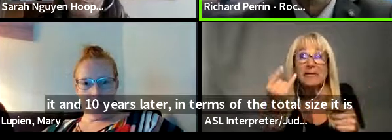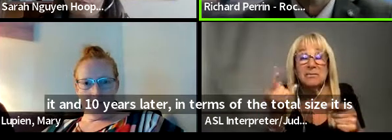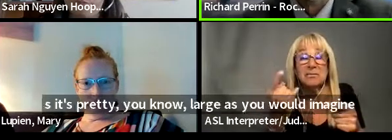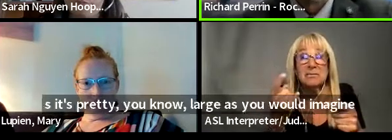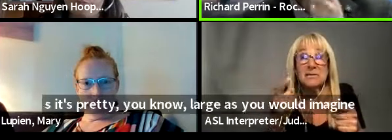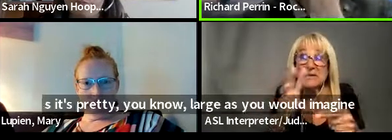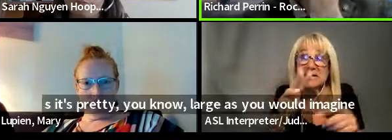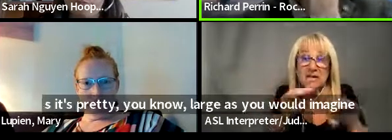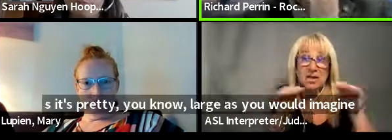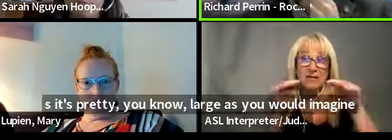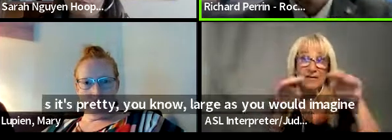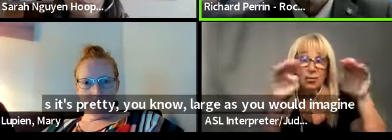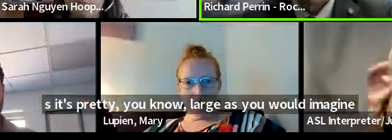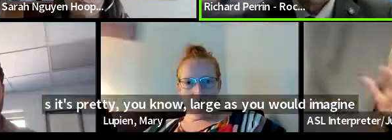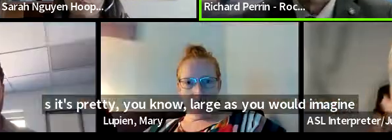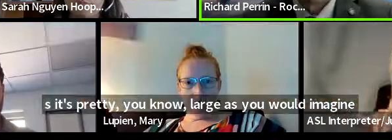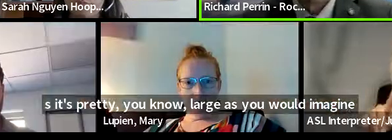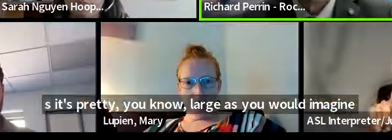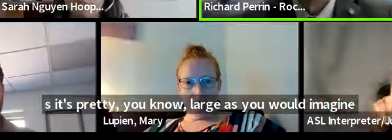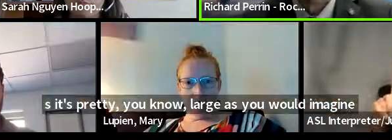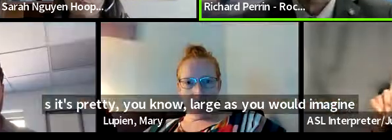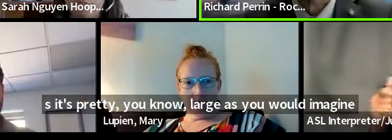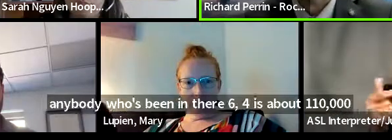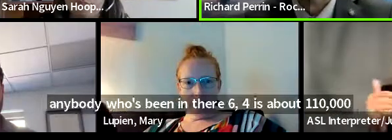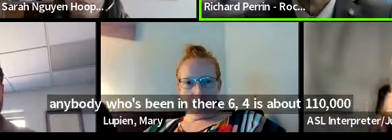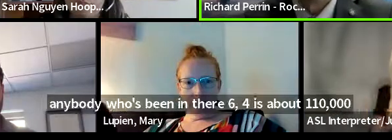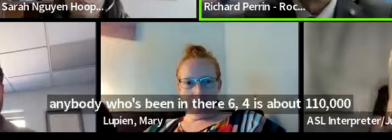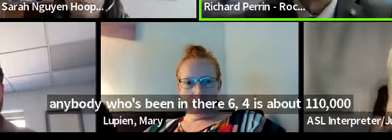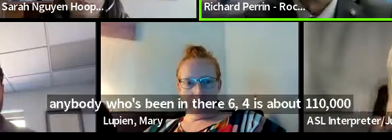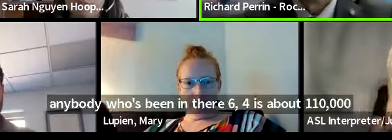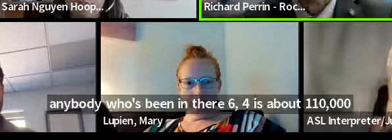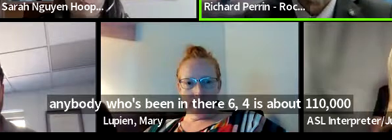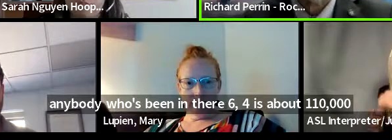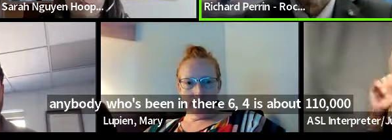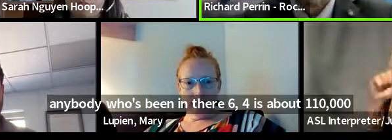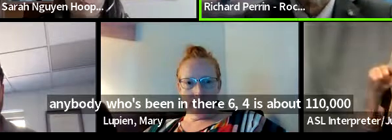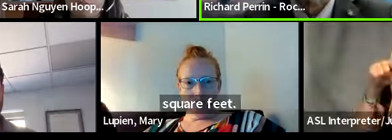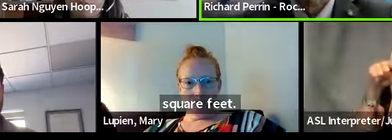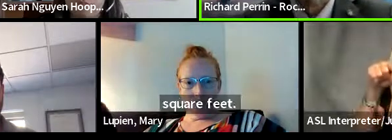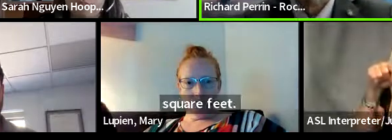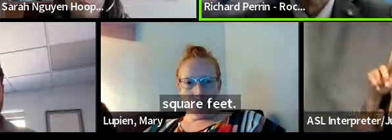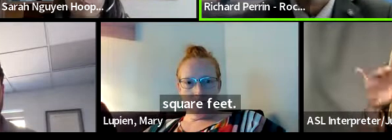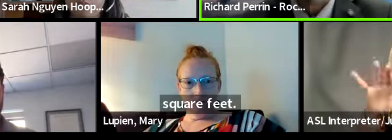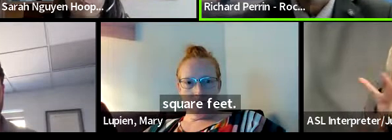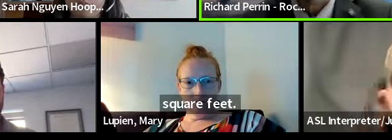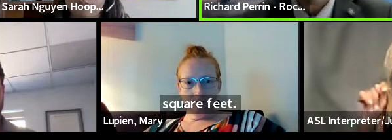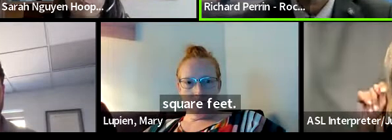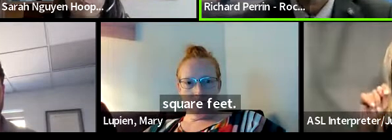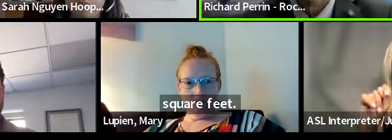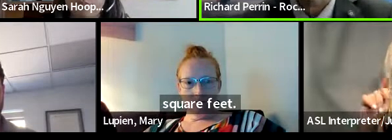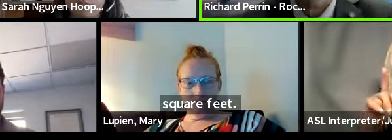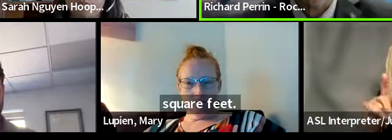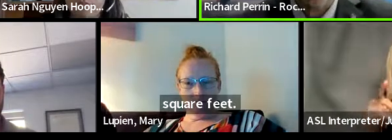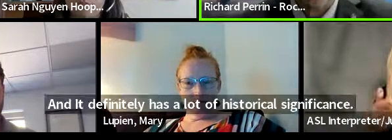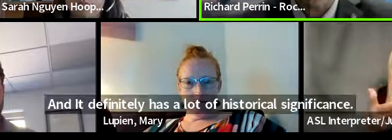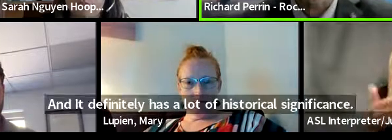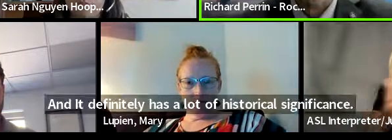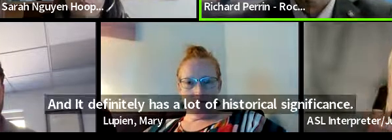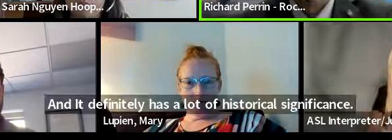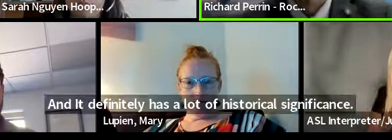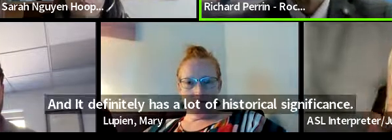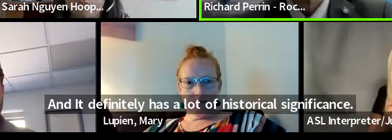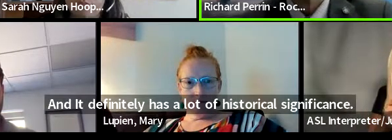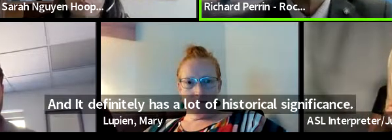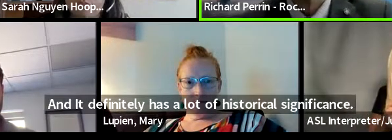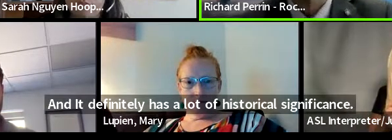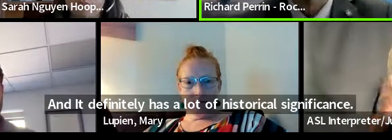about 110,000 square feet. And it definitely has a lot of historical significance. It was originally the Chamber of Commerce building, so that's